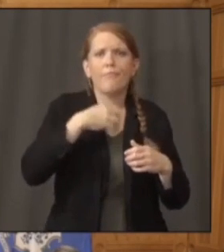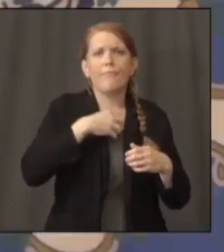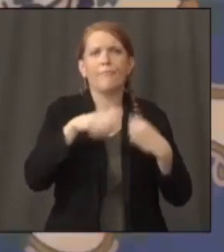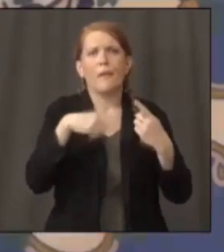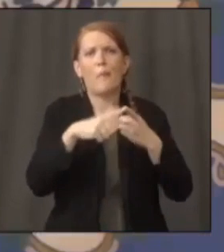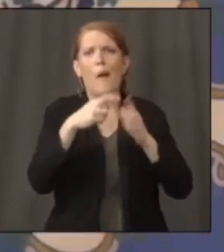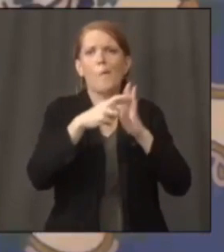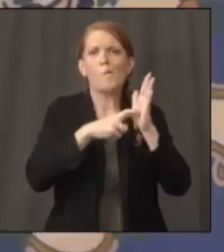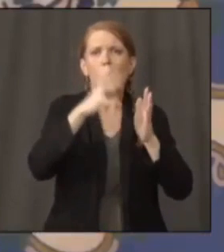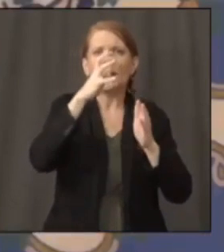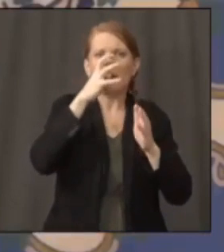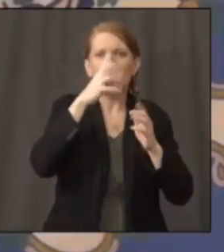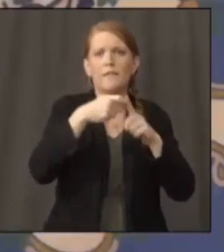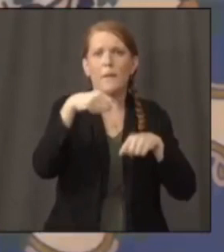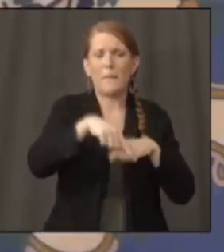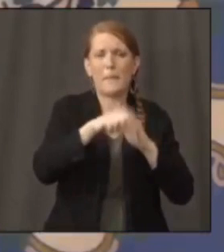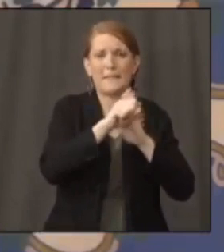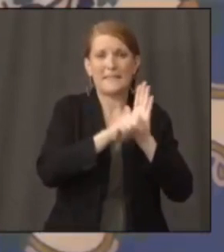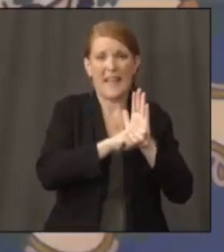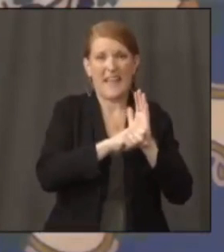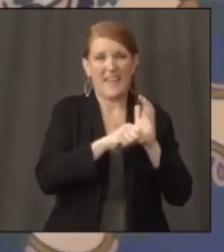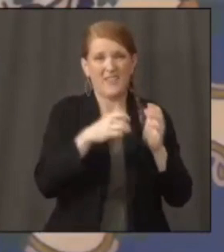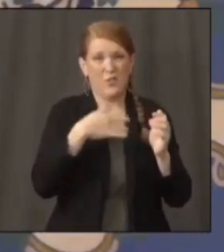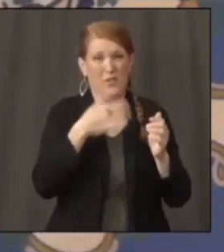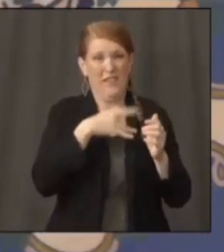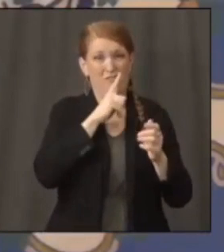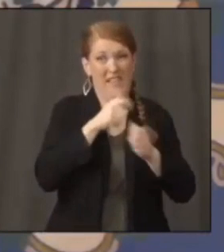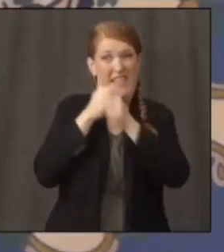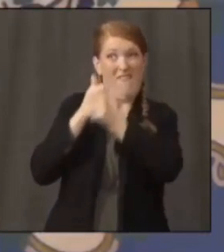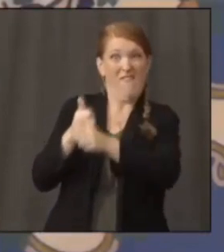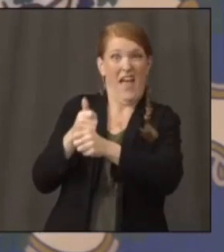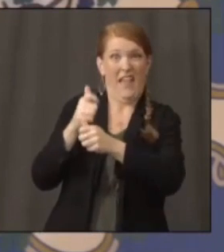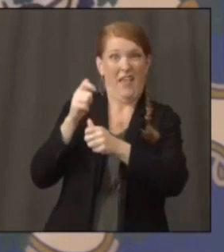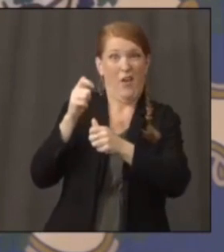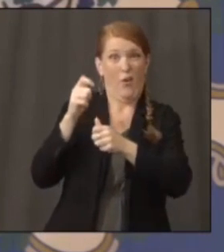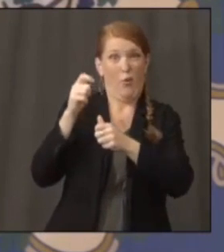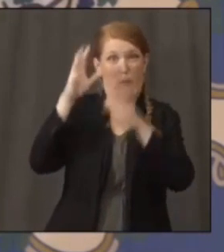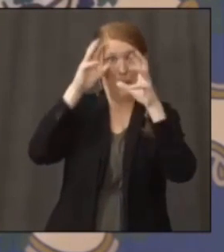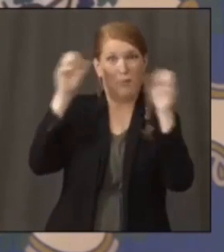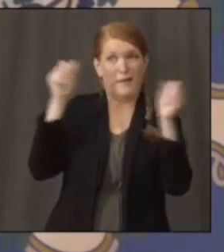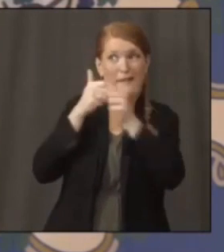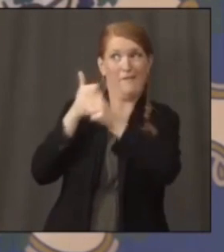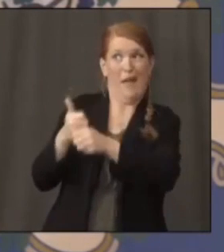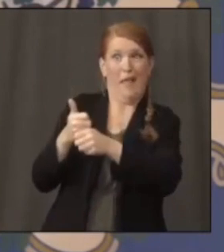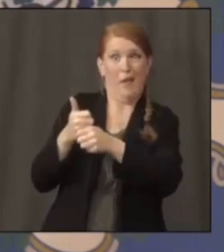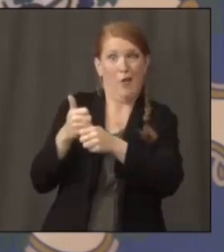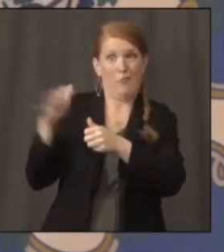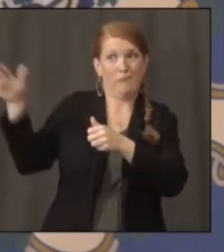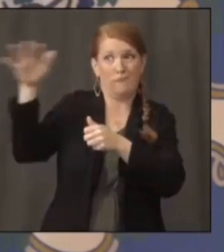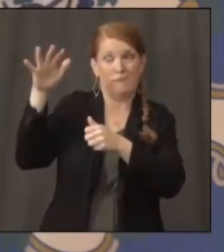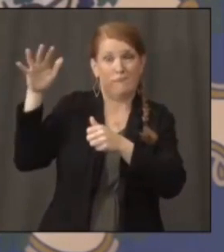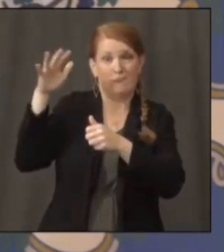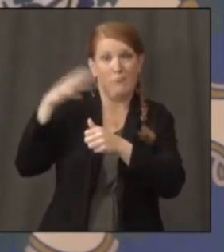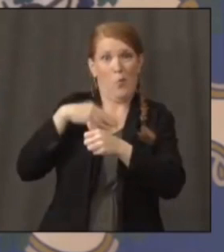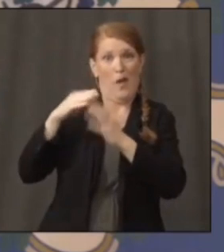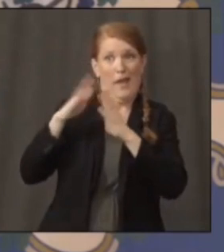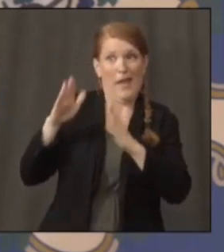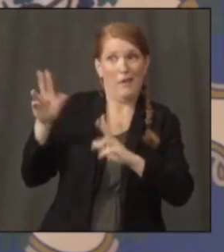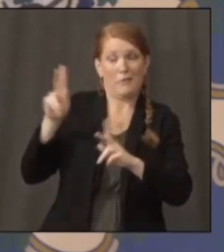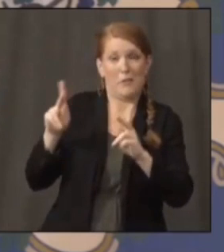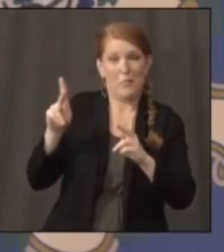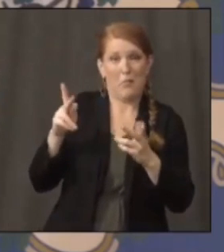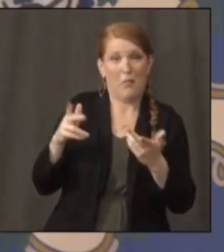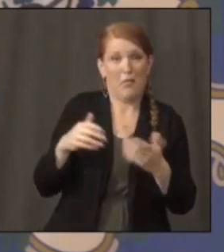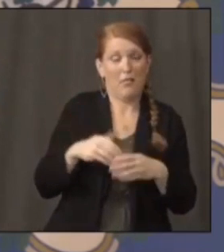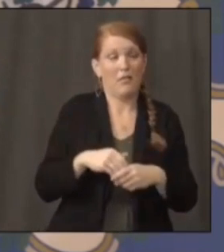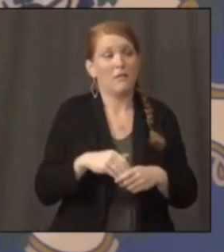Look, this is happening in 50 states, and everybody's got the same flags and a lot of the same rhetoric. So, I think